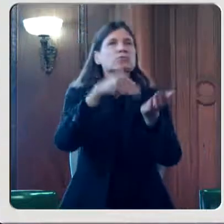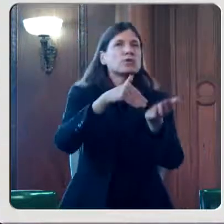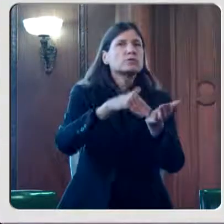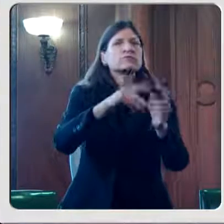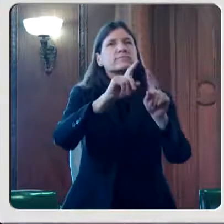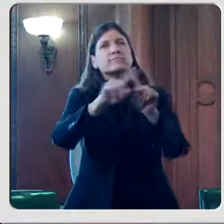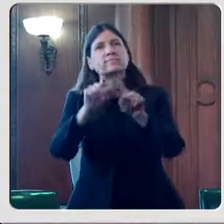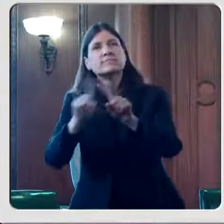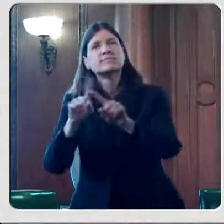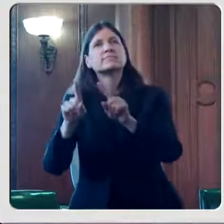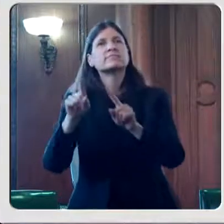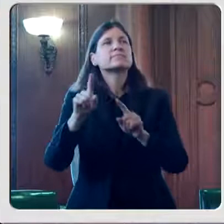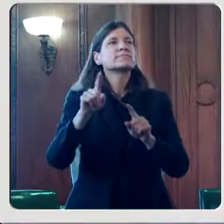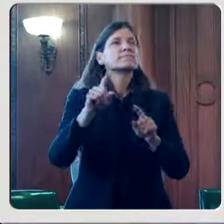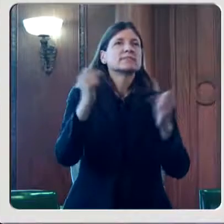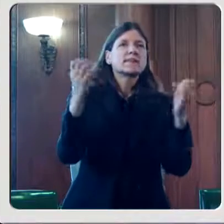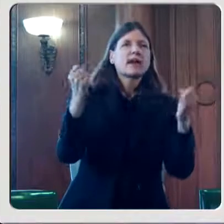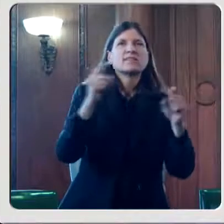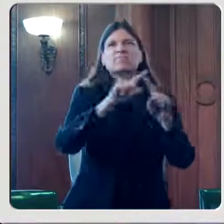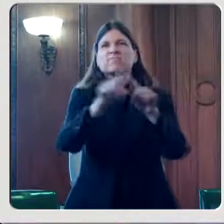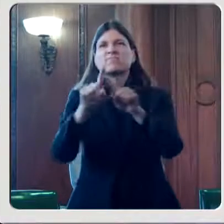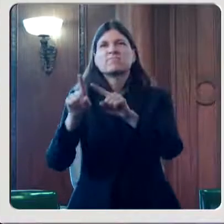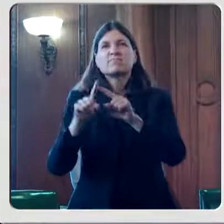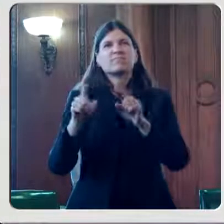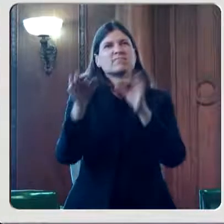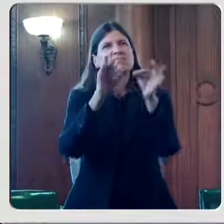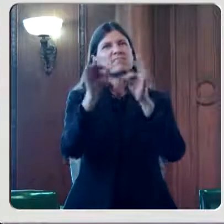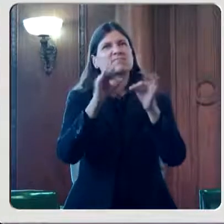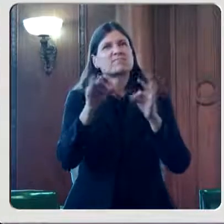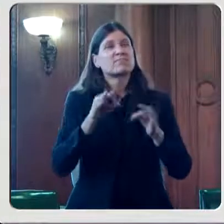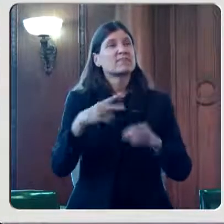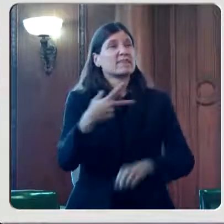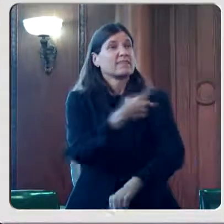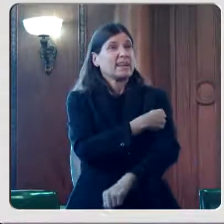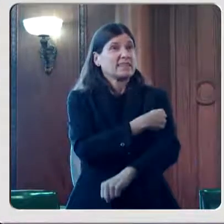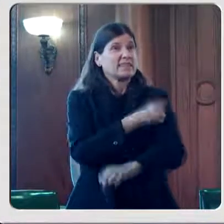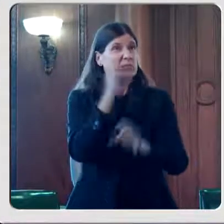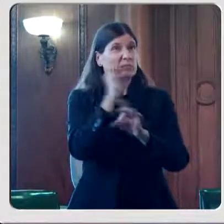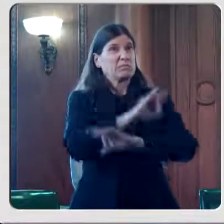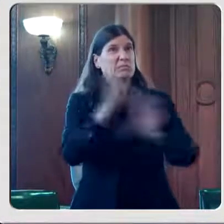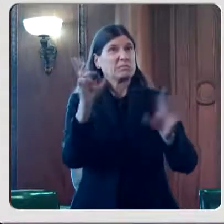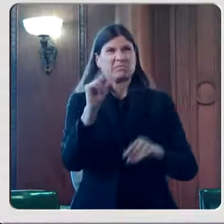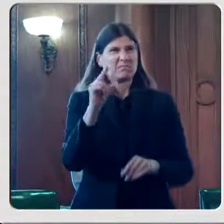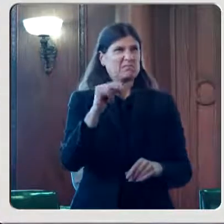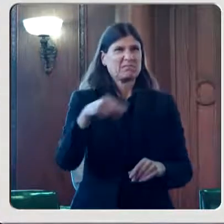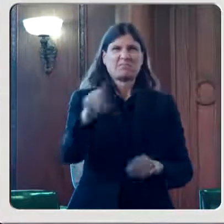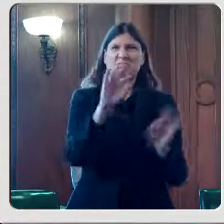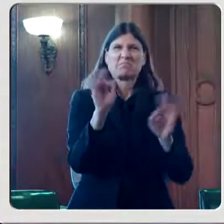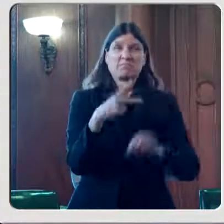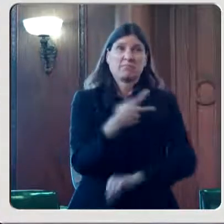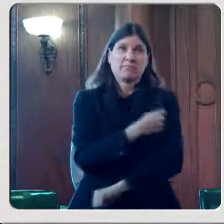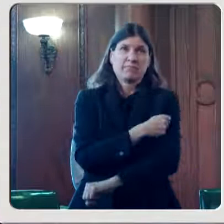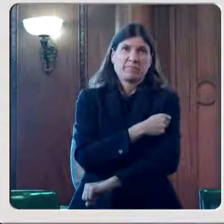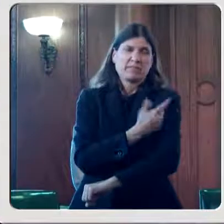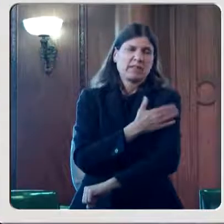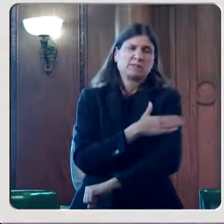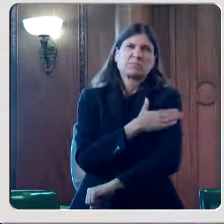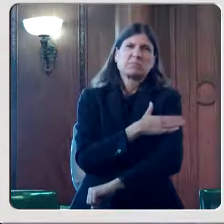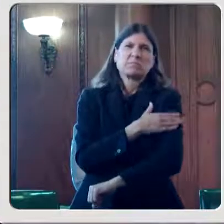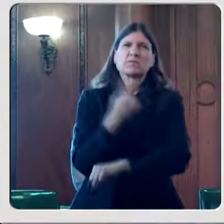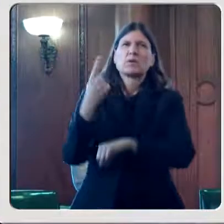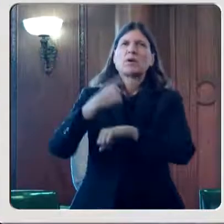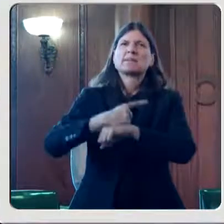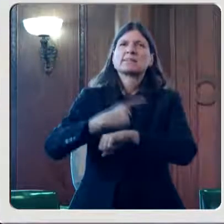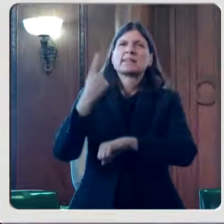which are sore arm and maybe in the second dose, a few hours or maybe a day of feeling like you've got a